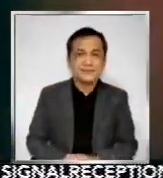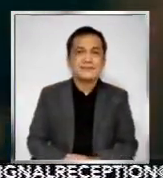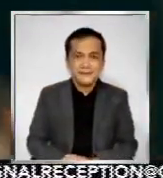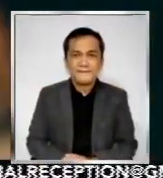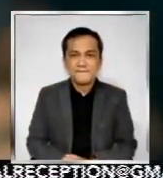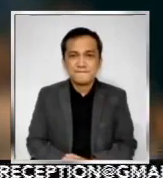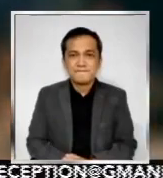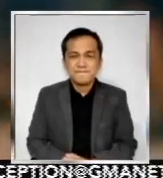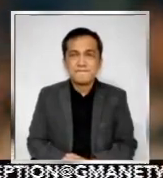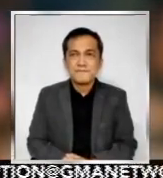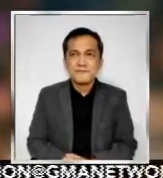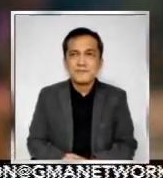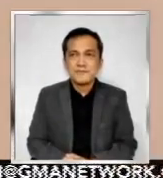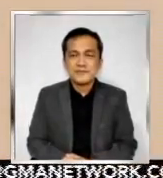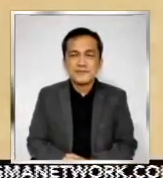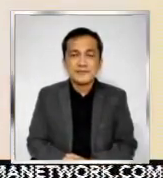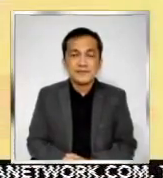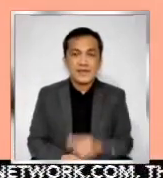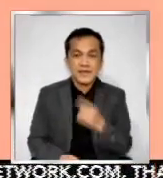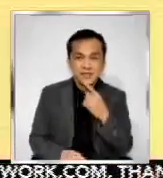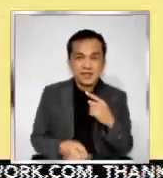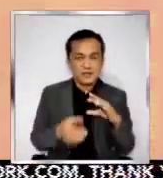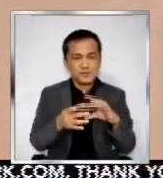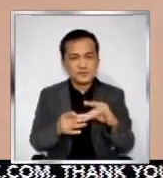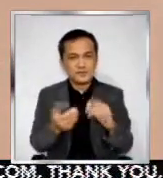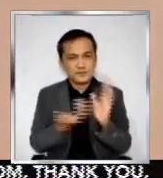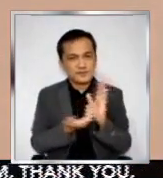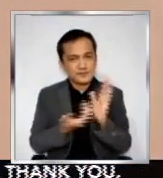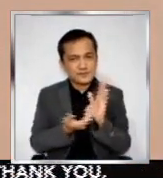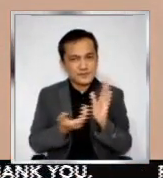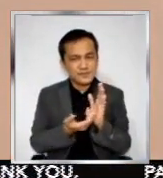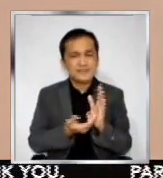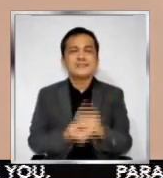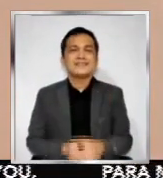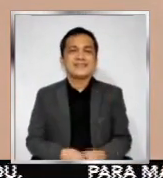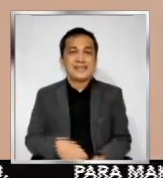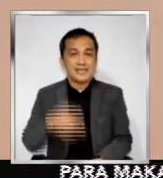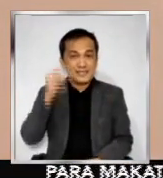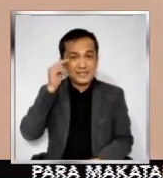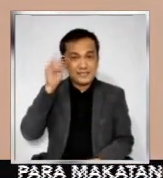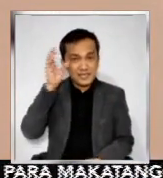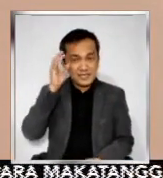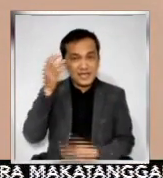I didn't get in. Nelson Canlas updated sa Showbiz Happenings.